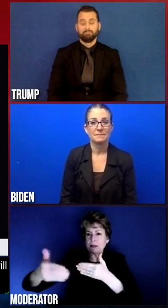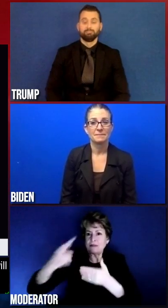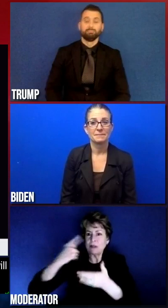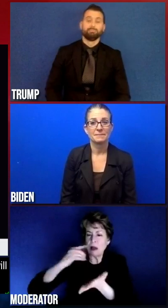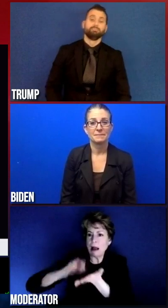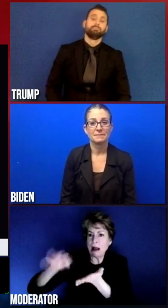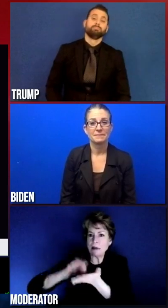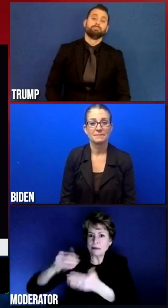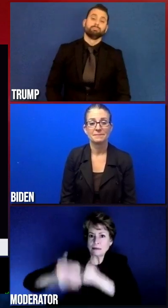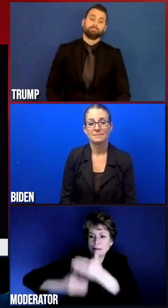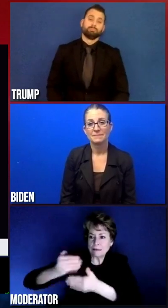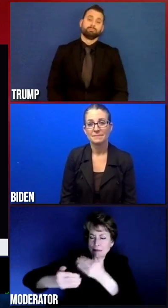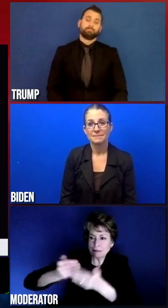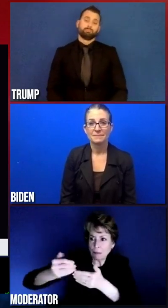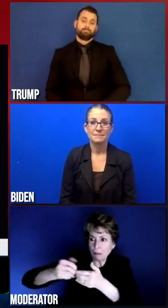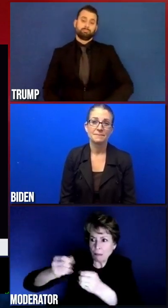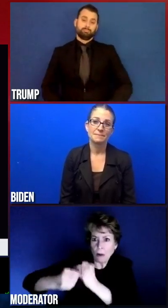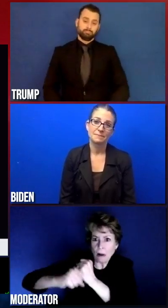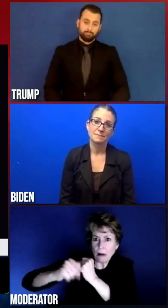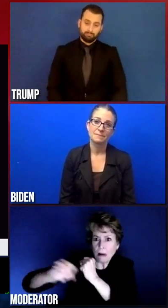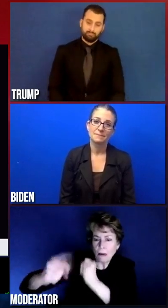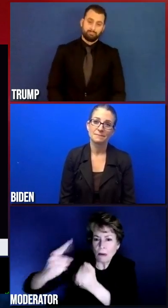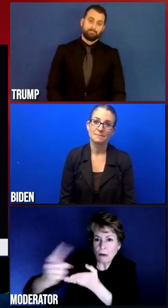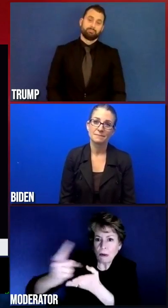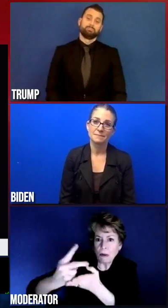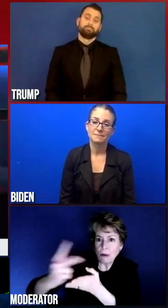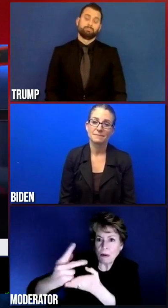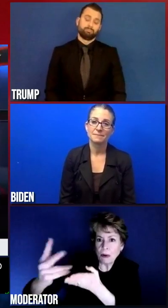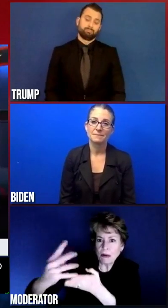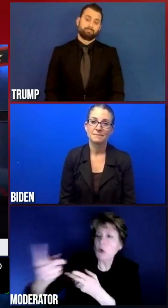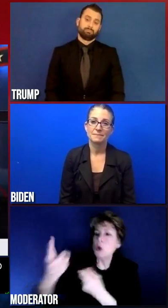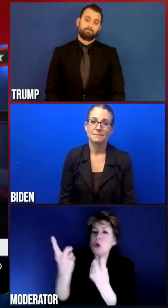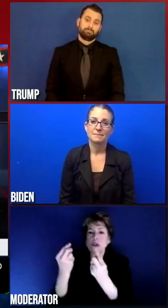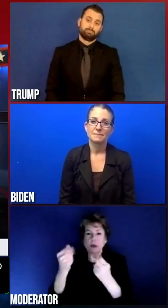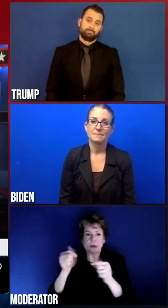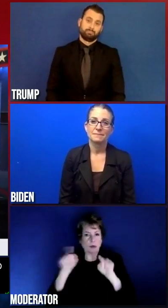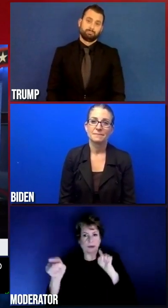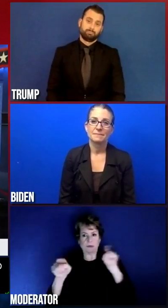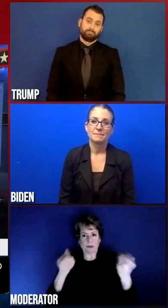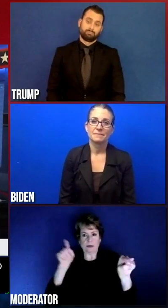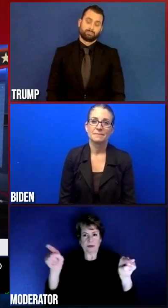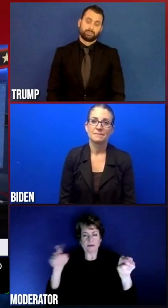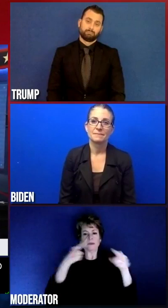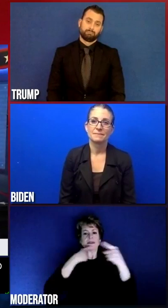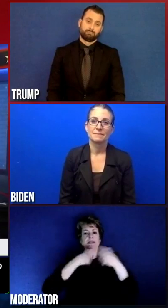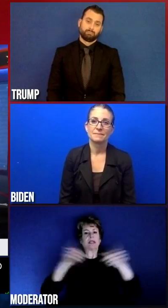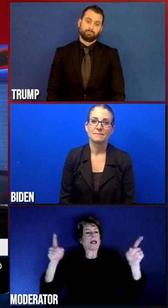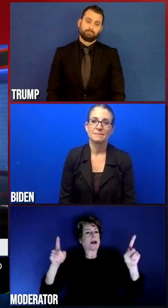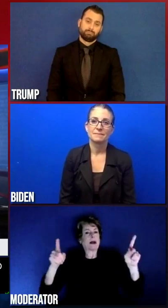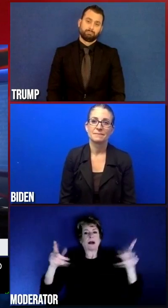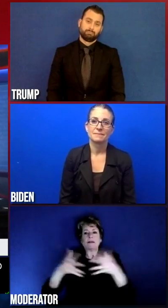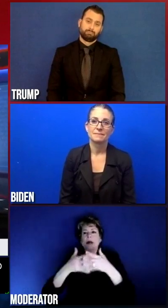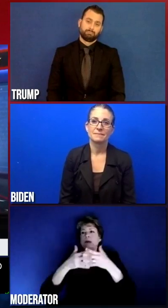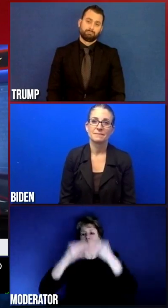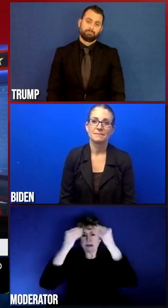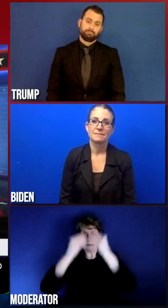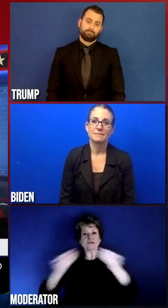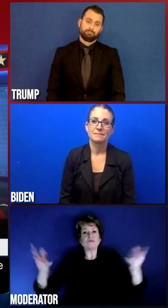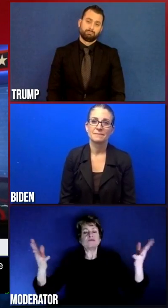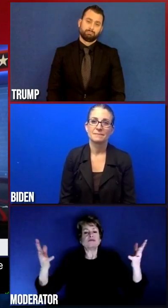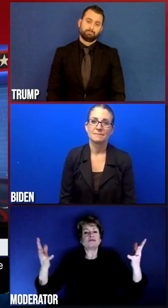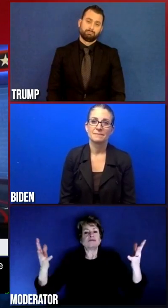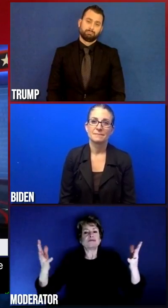What are you prepared to do to reassure the American people that the next president will be the legitimate winner of